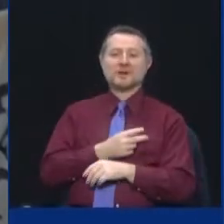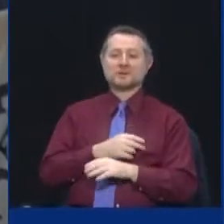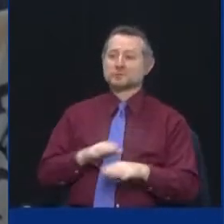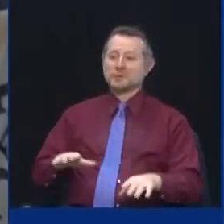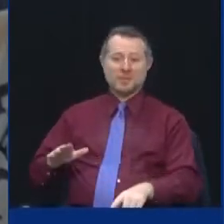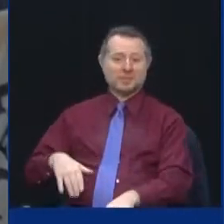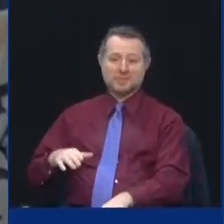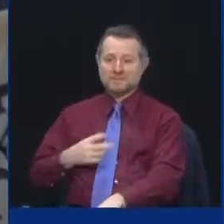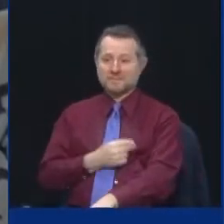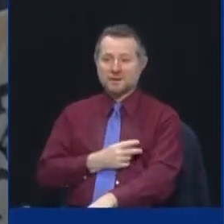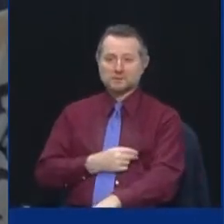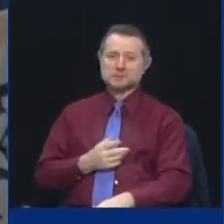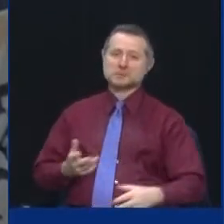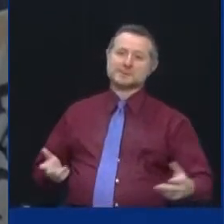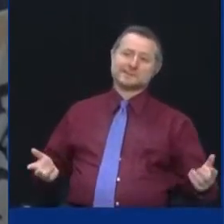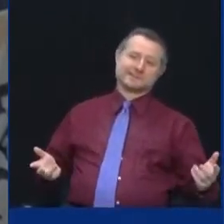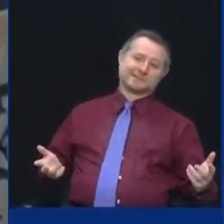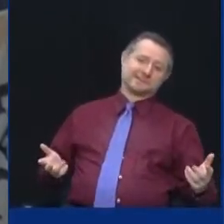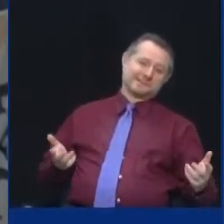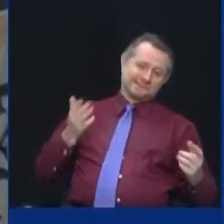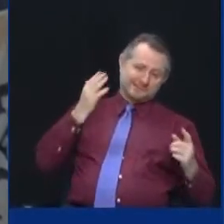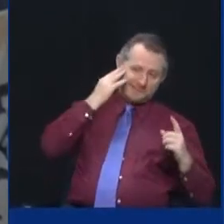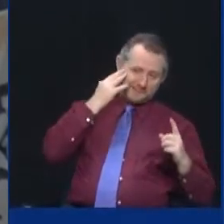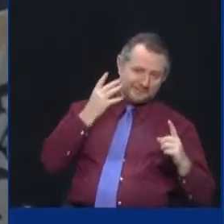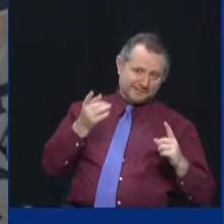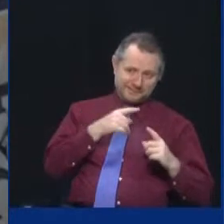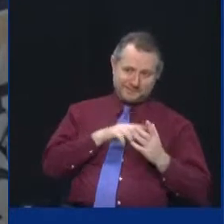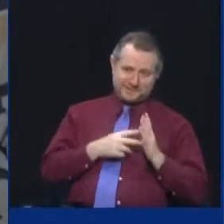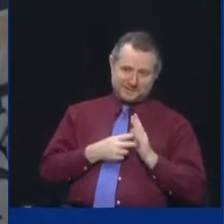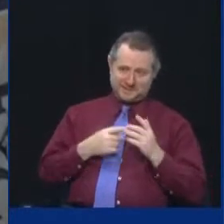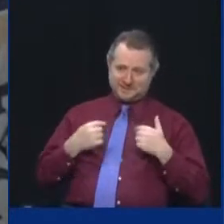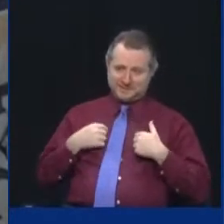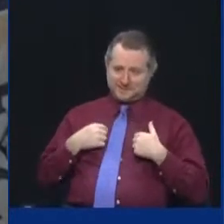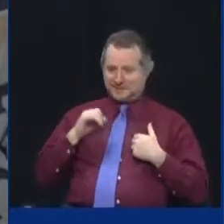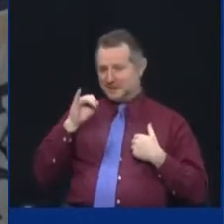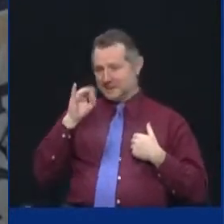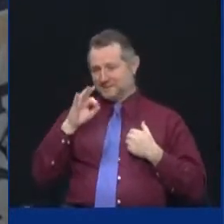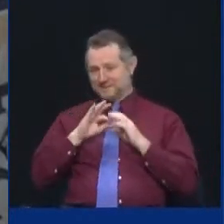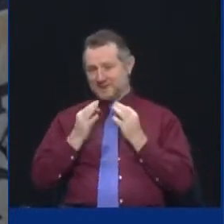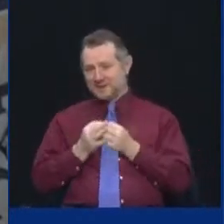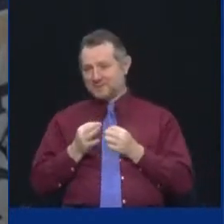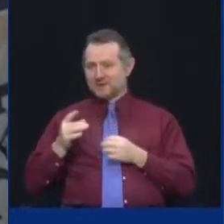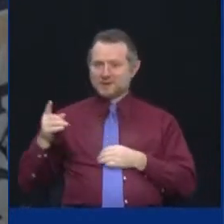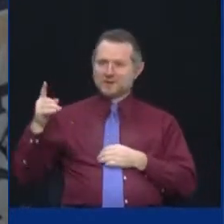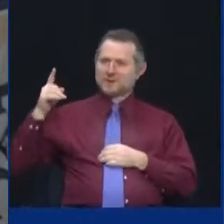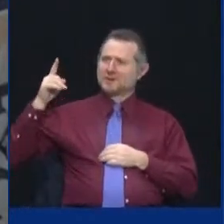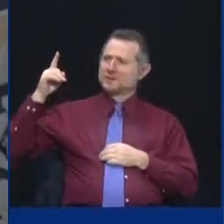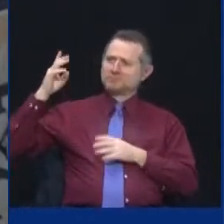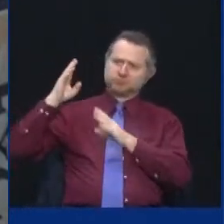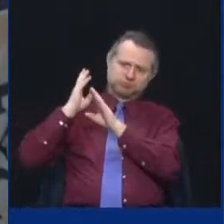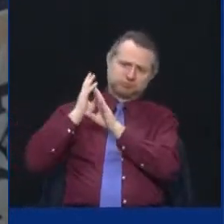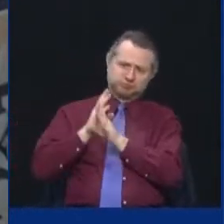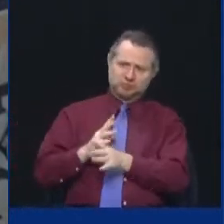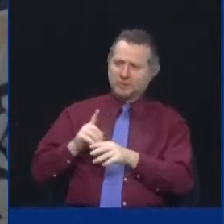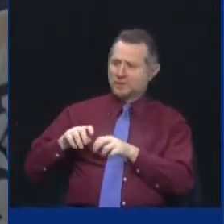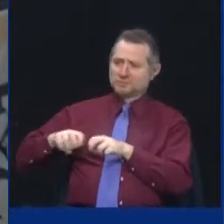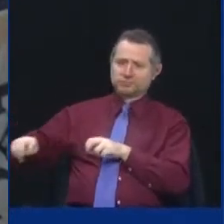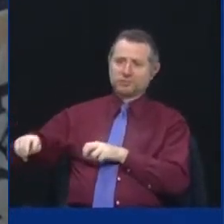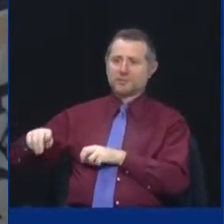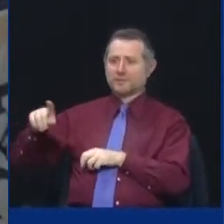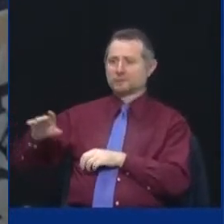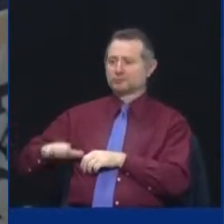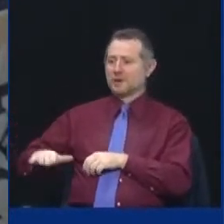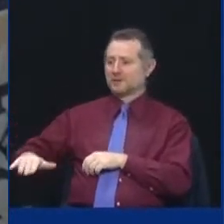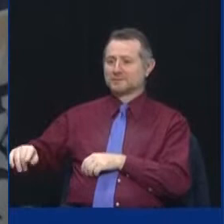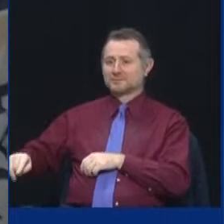In other words, if a family comes and they bring their child to the game,